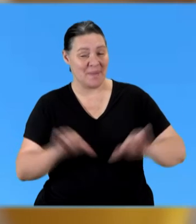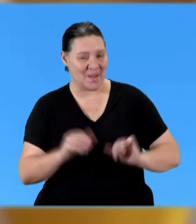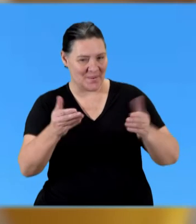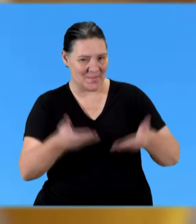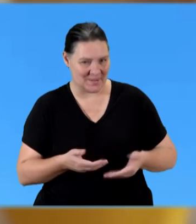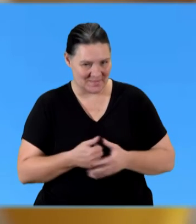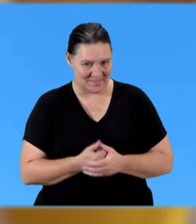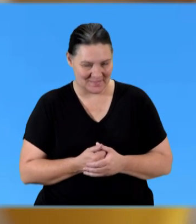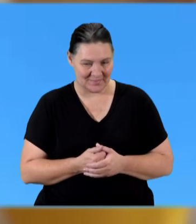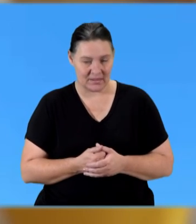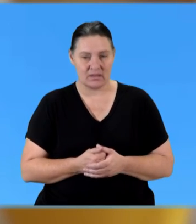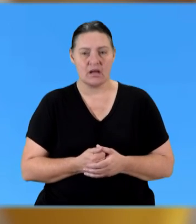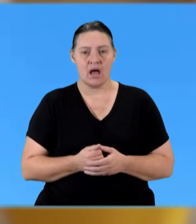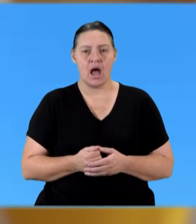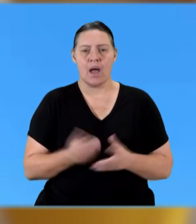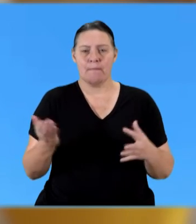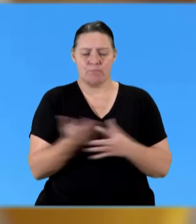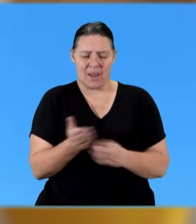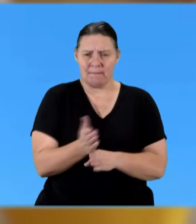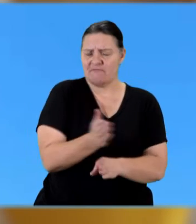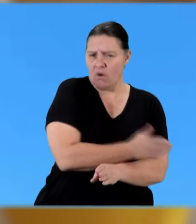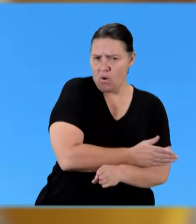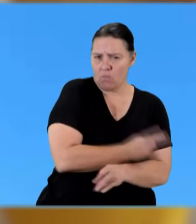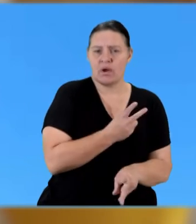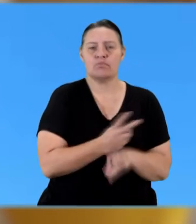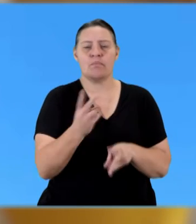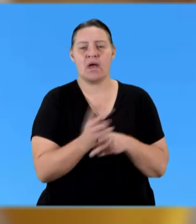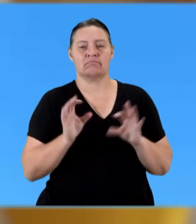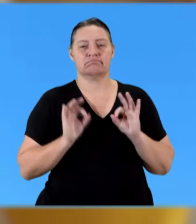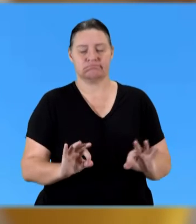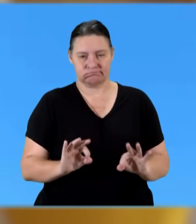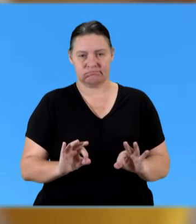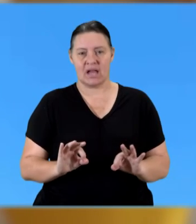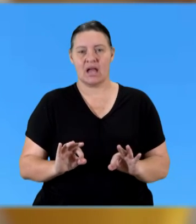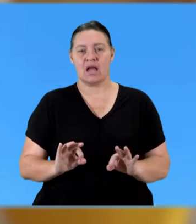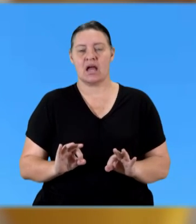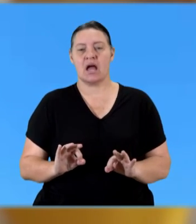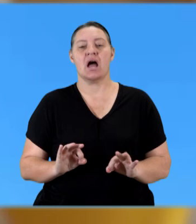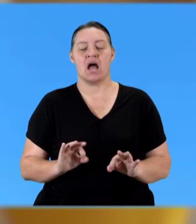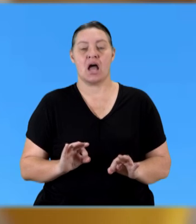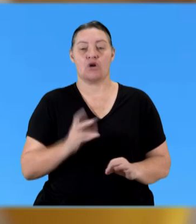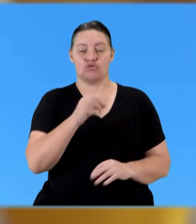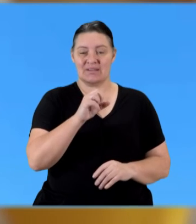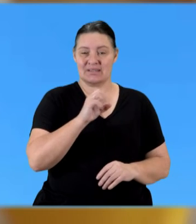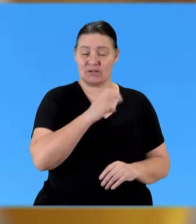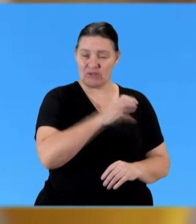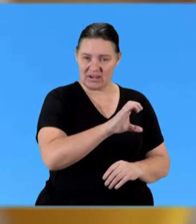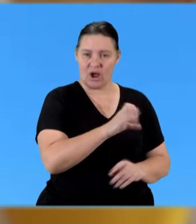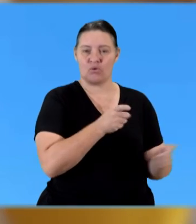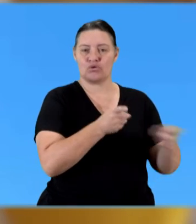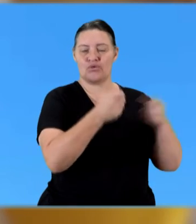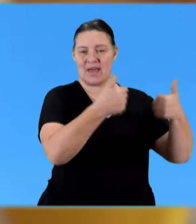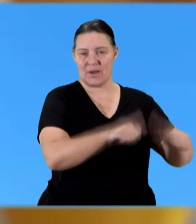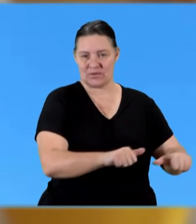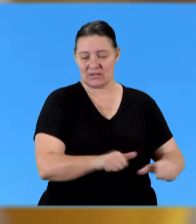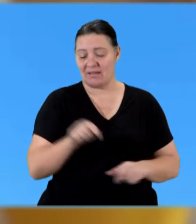Welcome back, dear learners. Before the ad break, we were able to prepare a correct creditors control account, and we were also